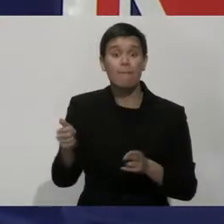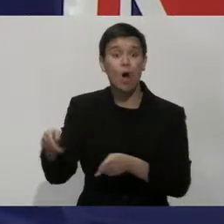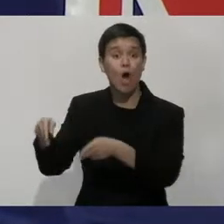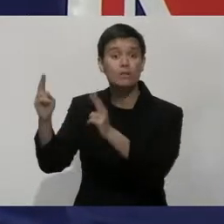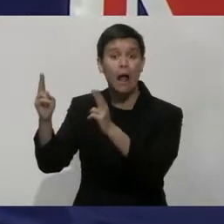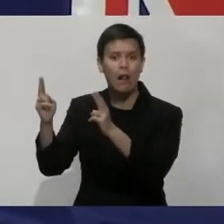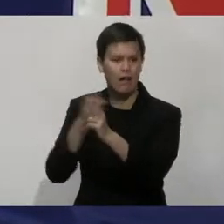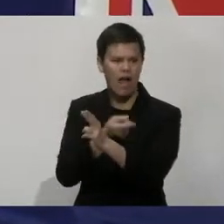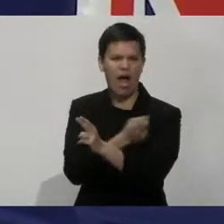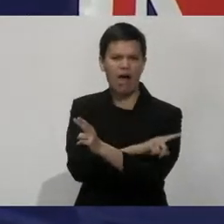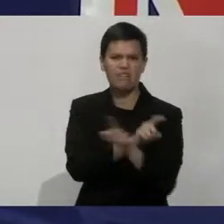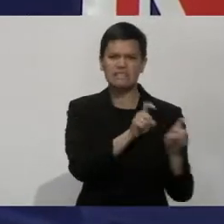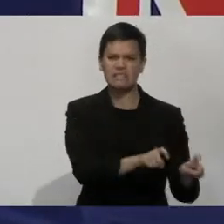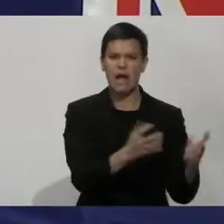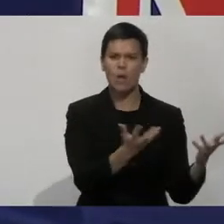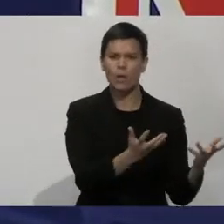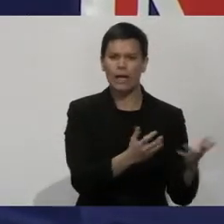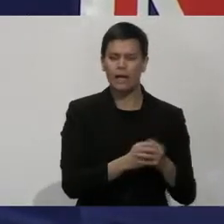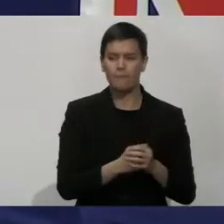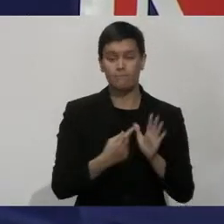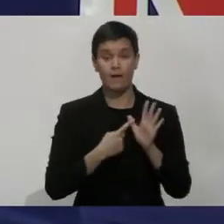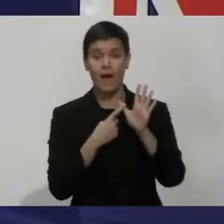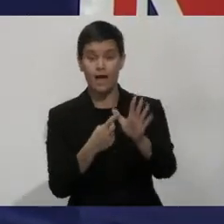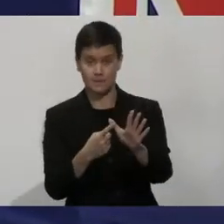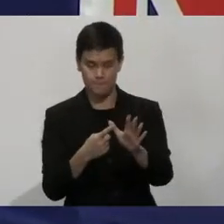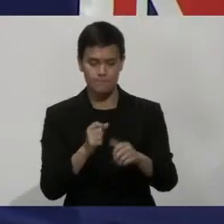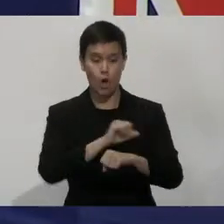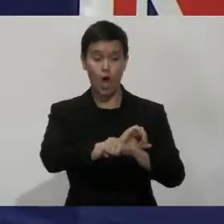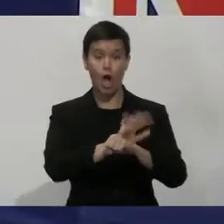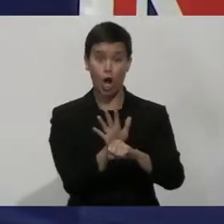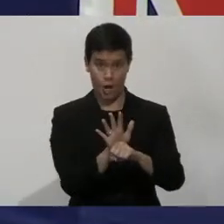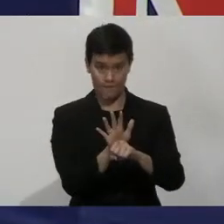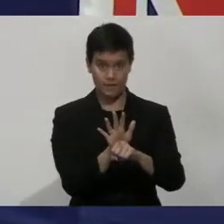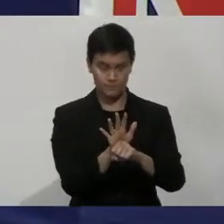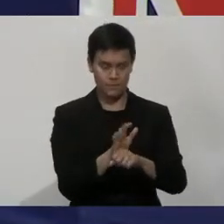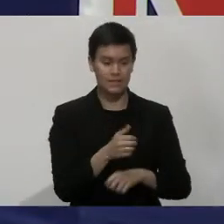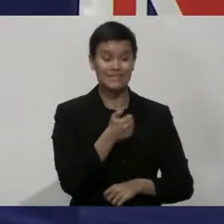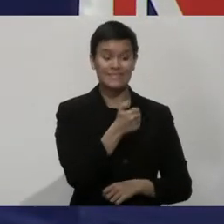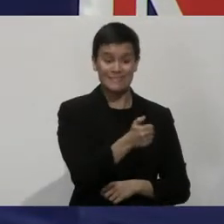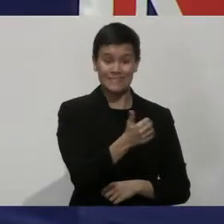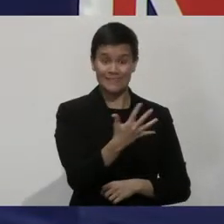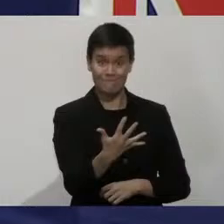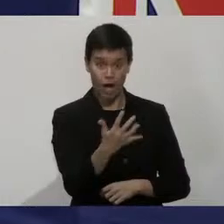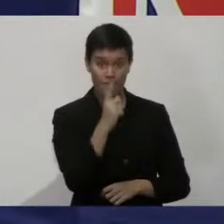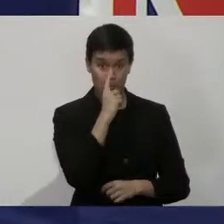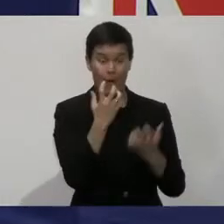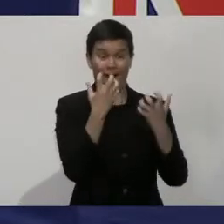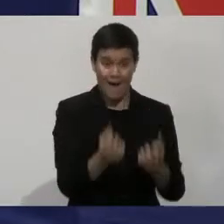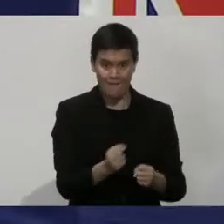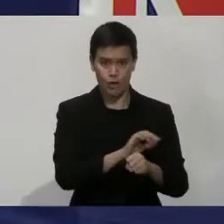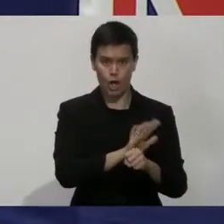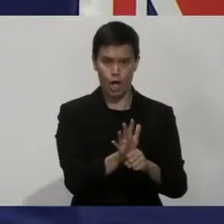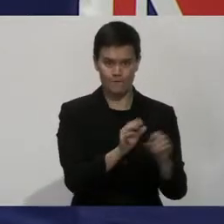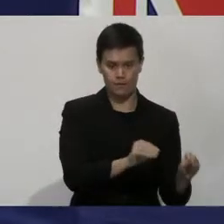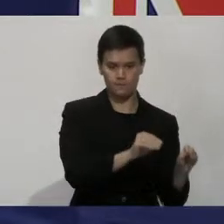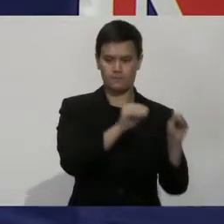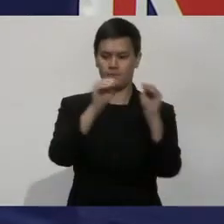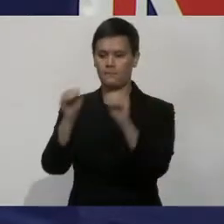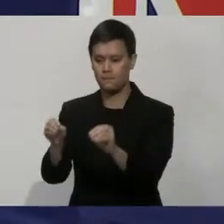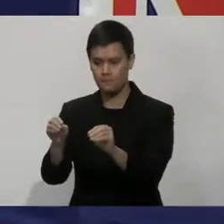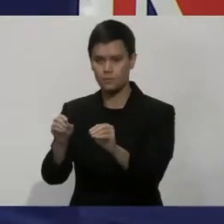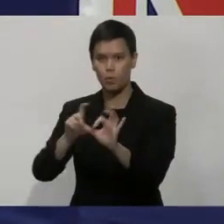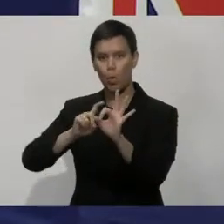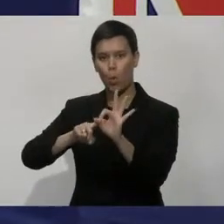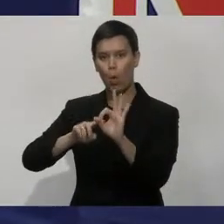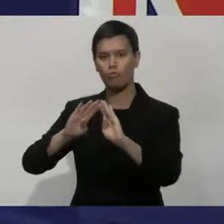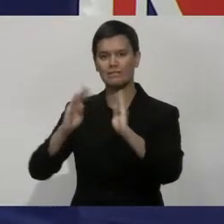There are 65 people who are positive cases who are in the Auckland quarantine facility.